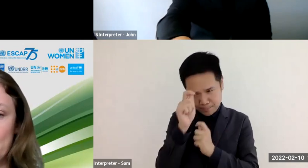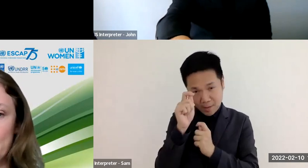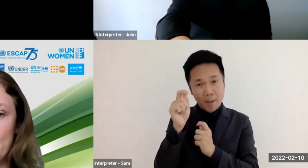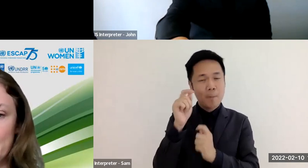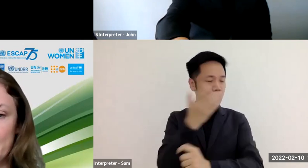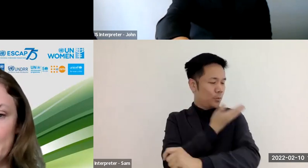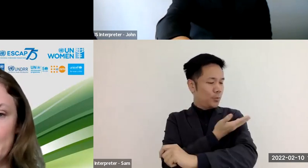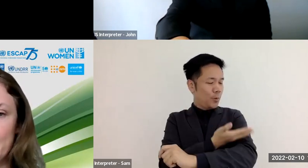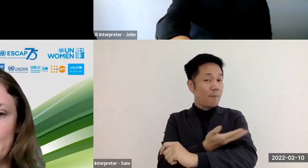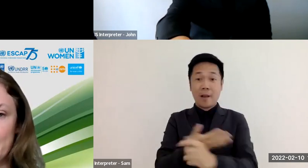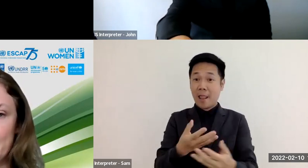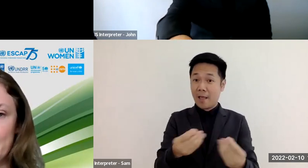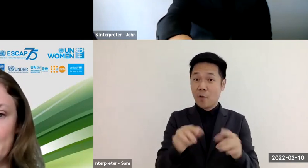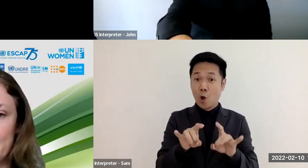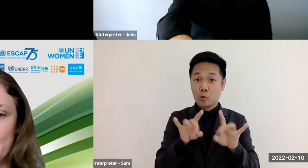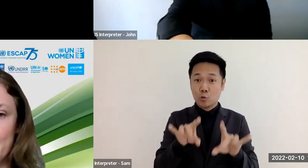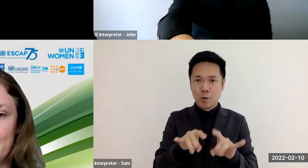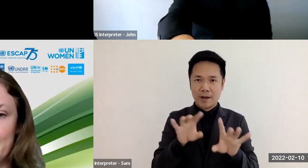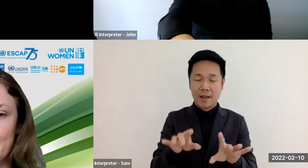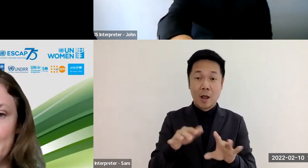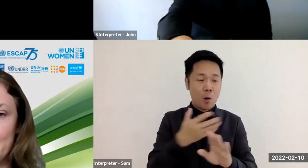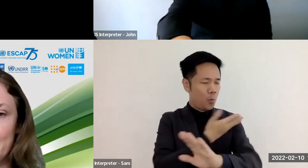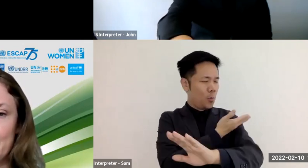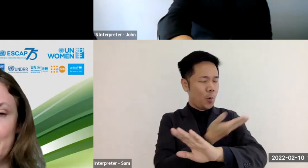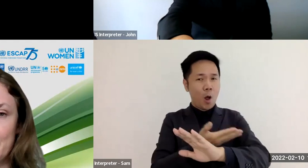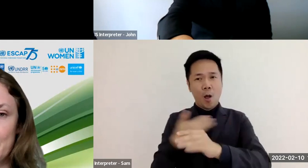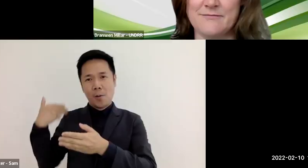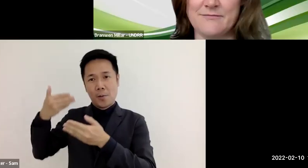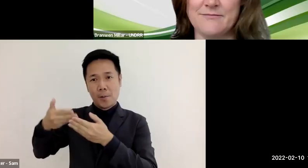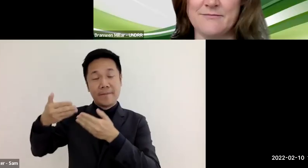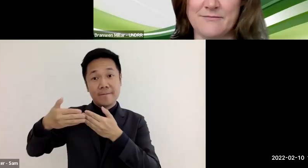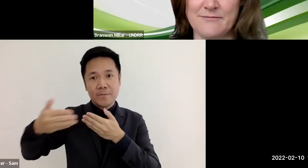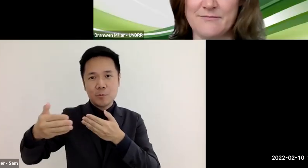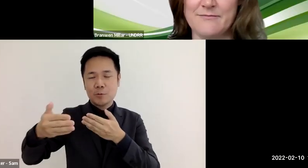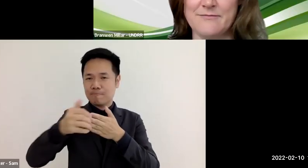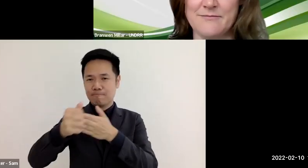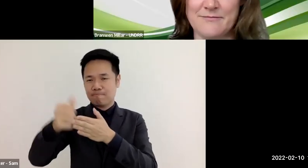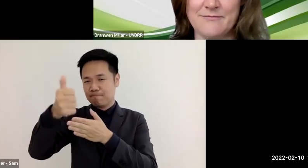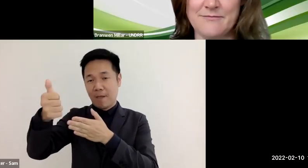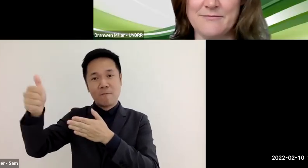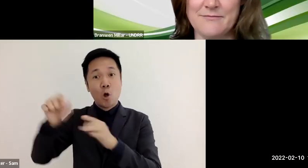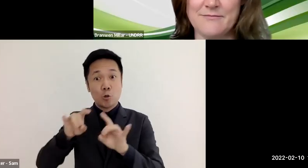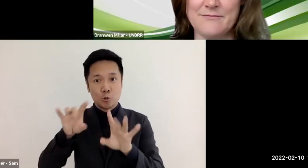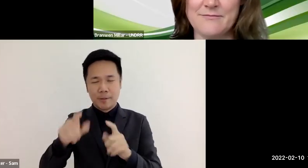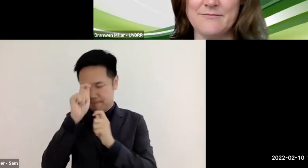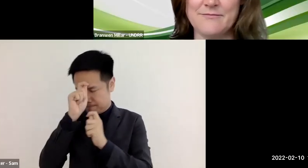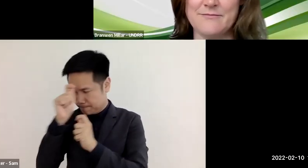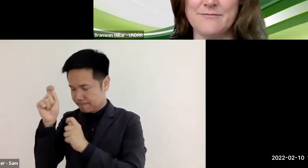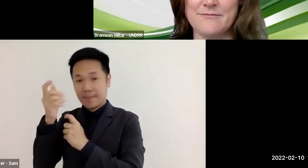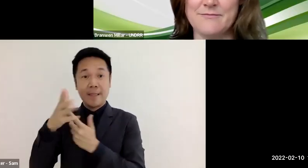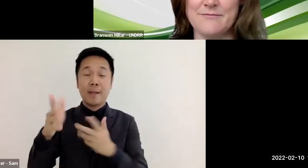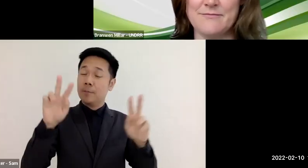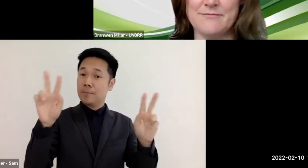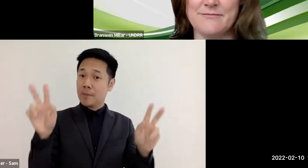my respects to all elders past, present and emerging. Today, we've been discussing how women's leadership and